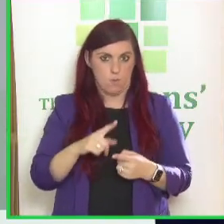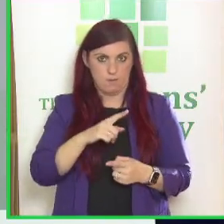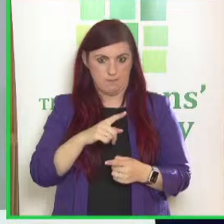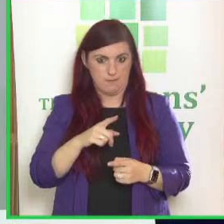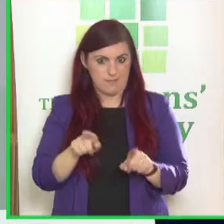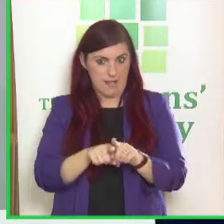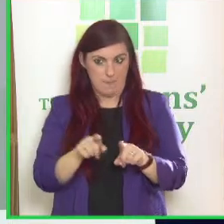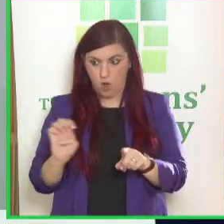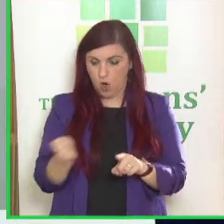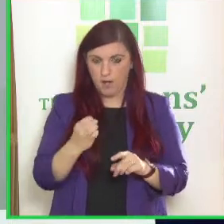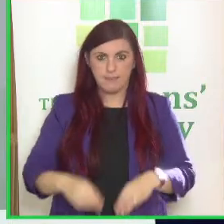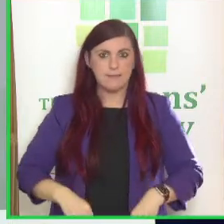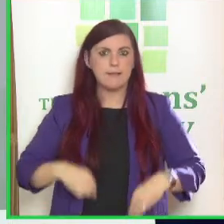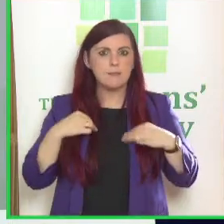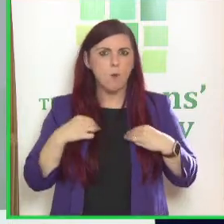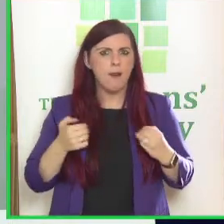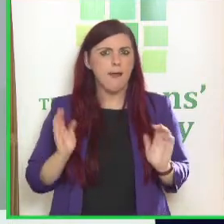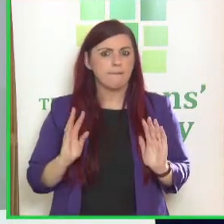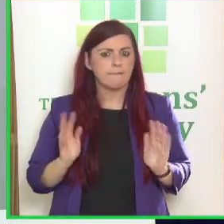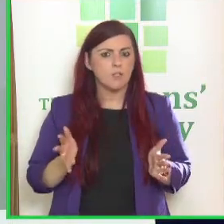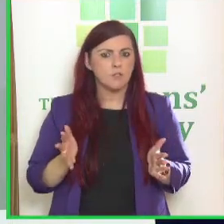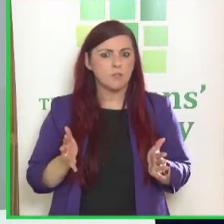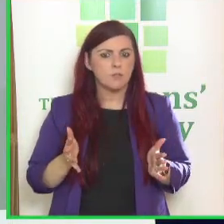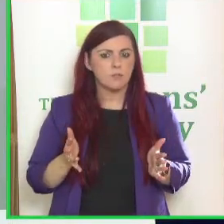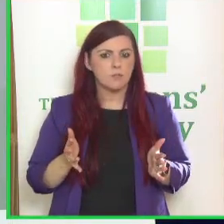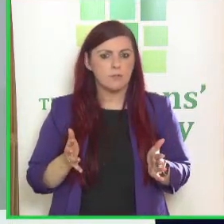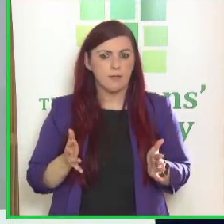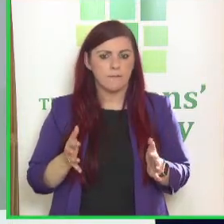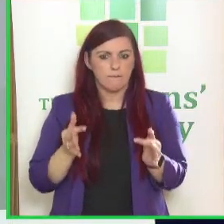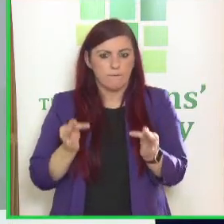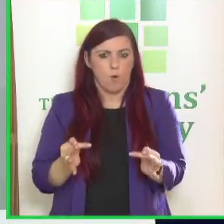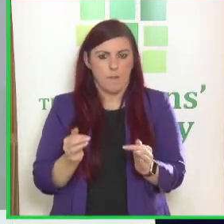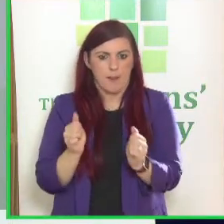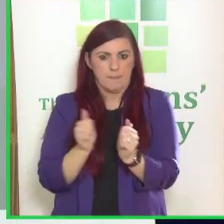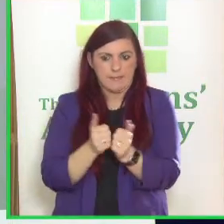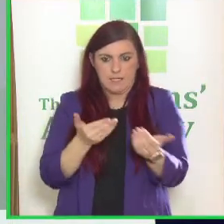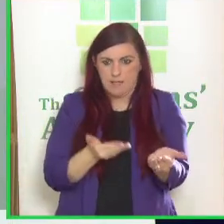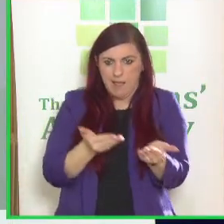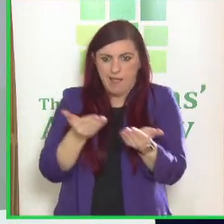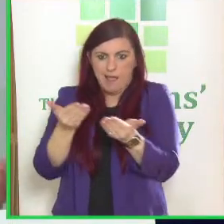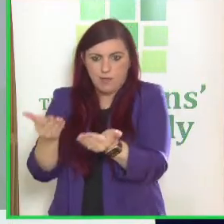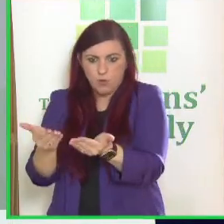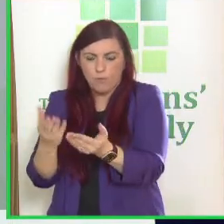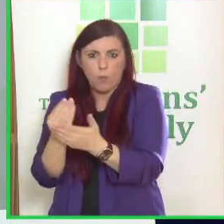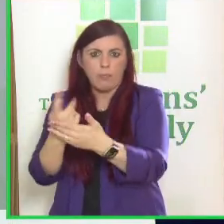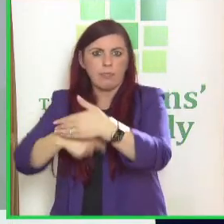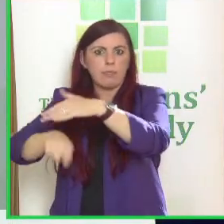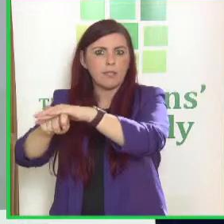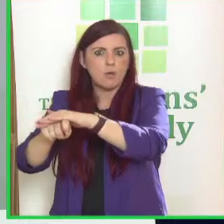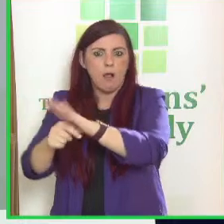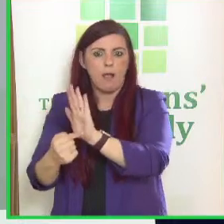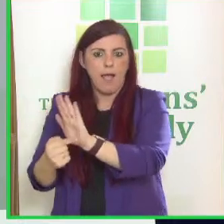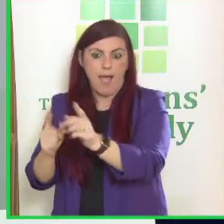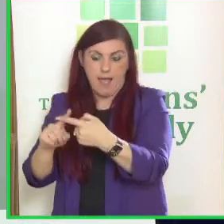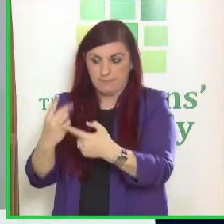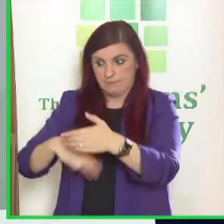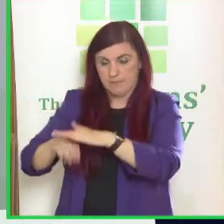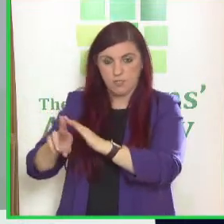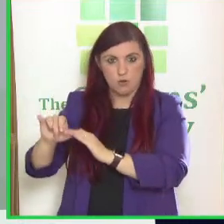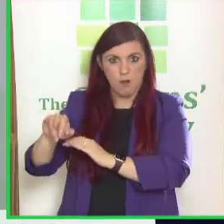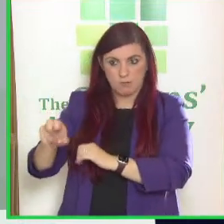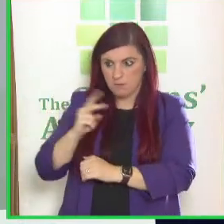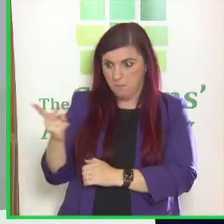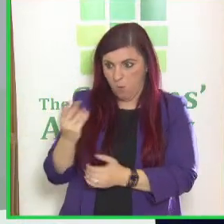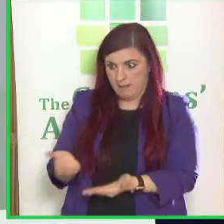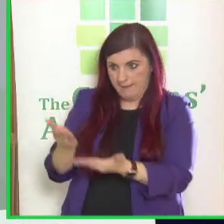that earlier this morning I had a formal meeting in handing over the report to the Taoiseach and indeed to Minister Naughton.